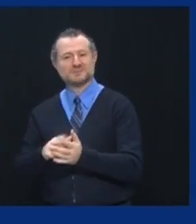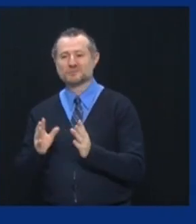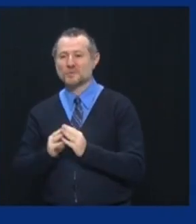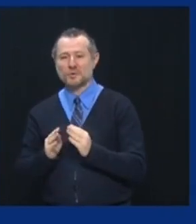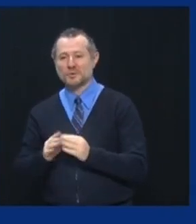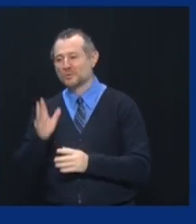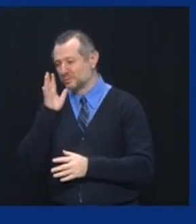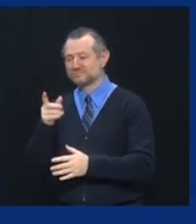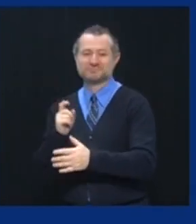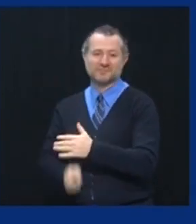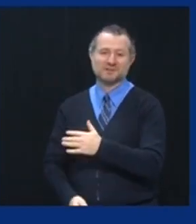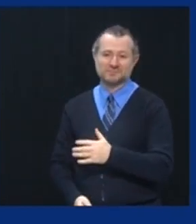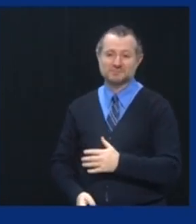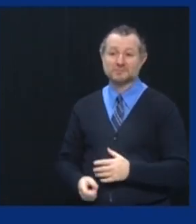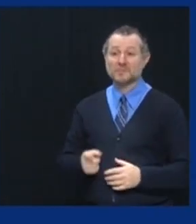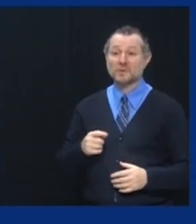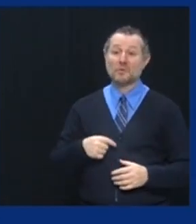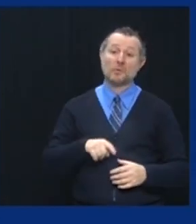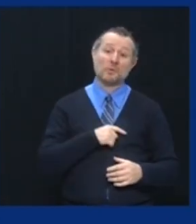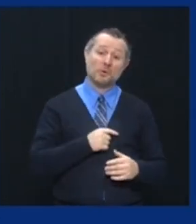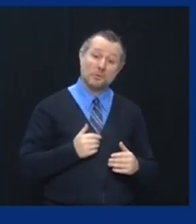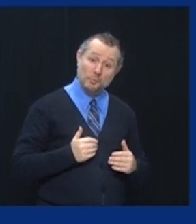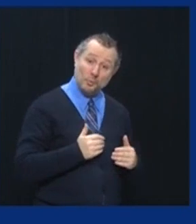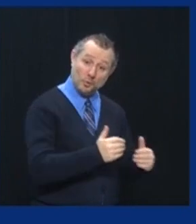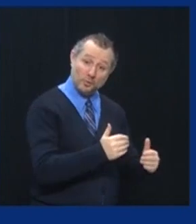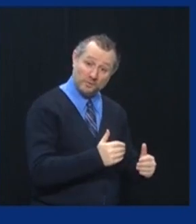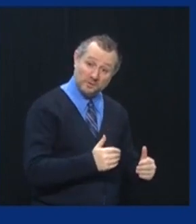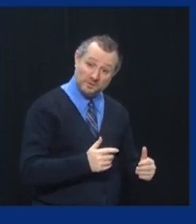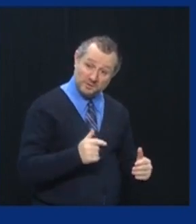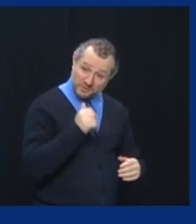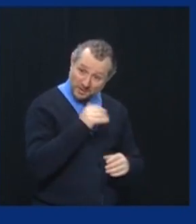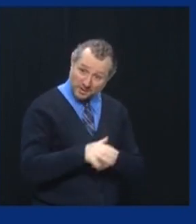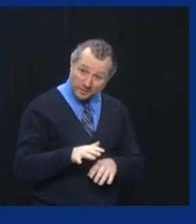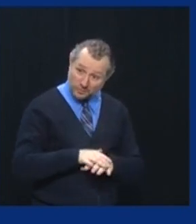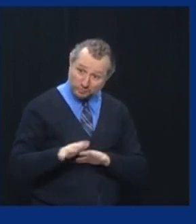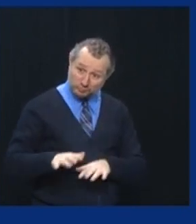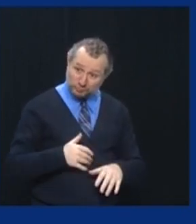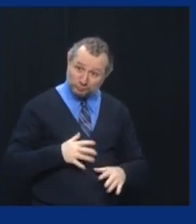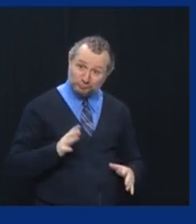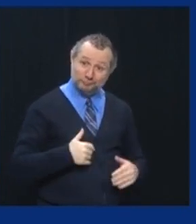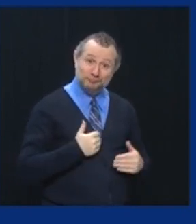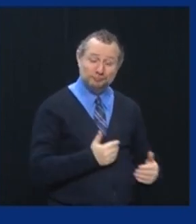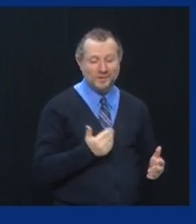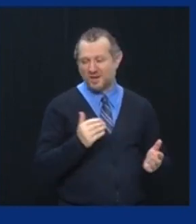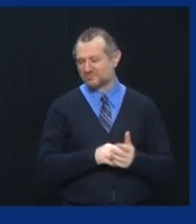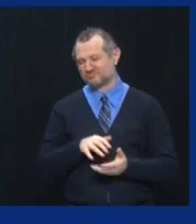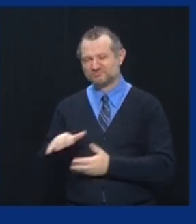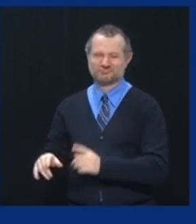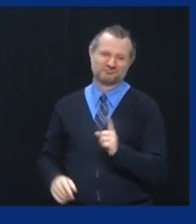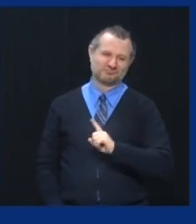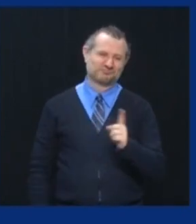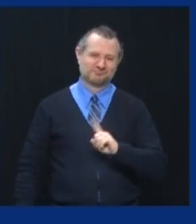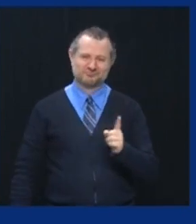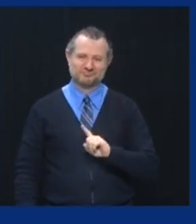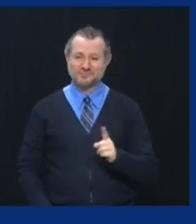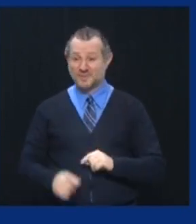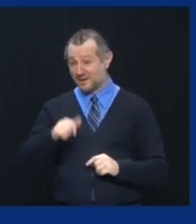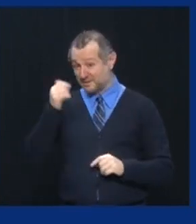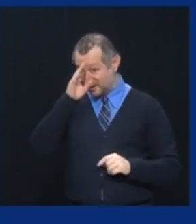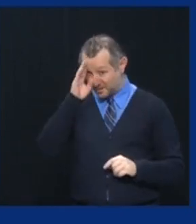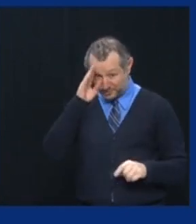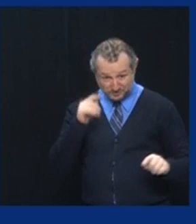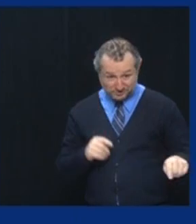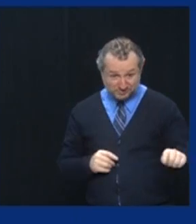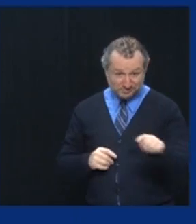Going forward, we just won't use those hospitals again. There are other hospitals, use the hospitals that